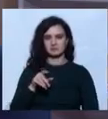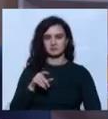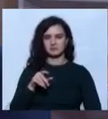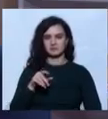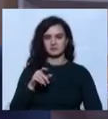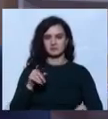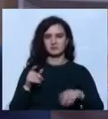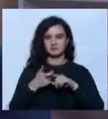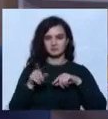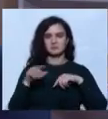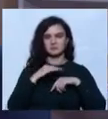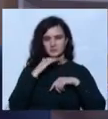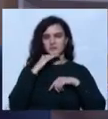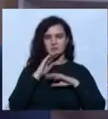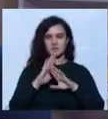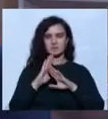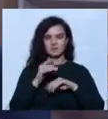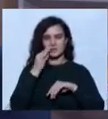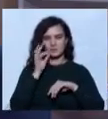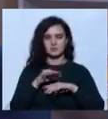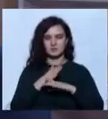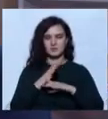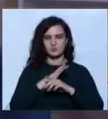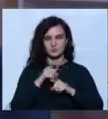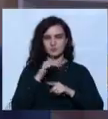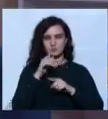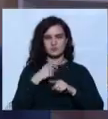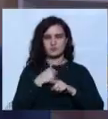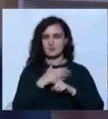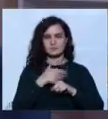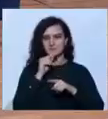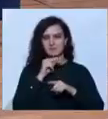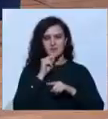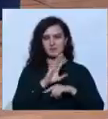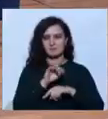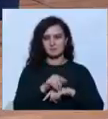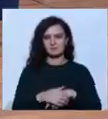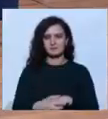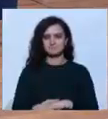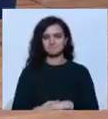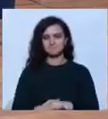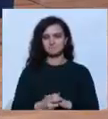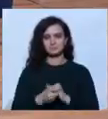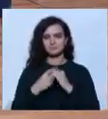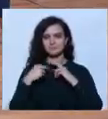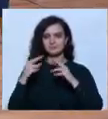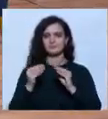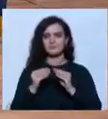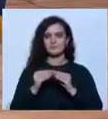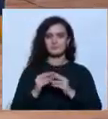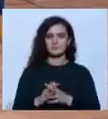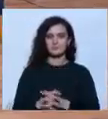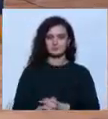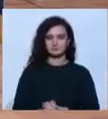He's had enough excitement for his time, and I don't blame him at all. I would feel the same way. I think I